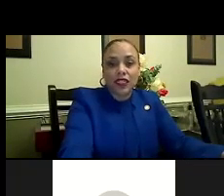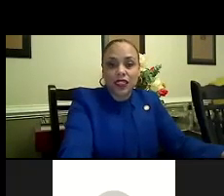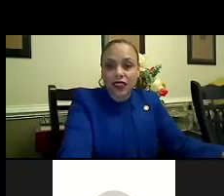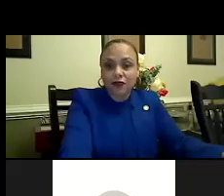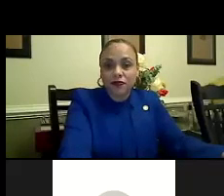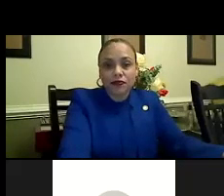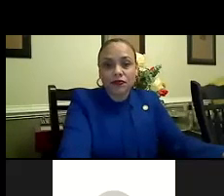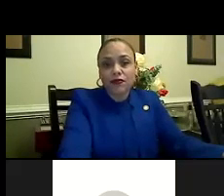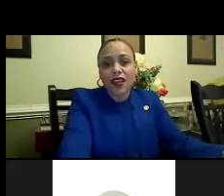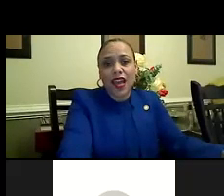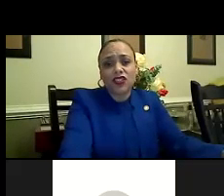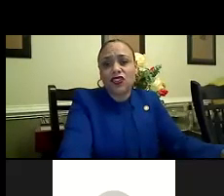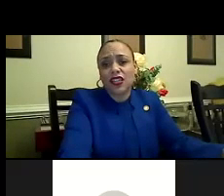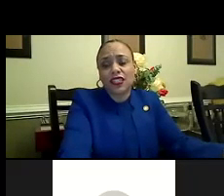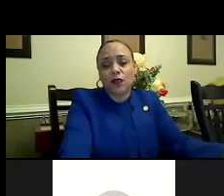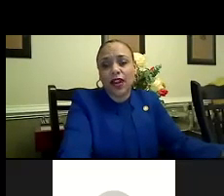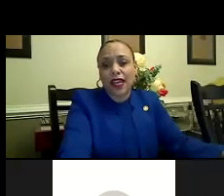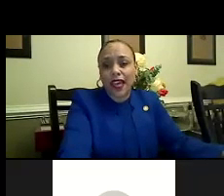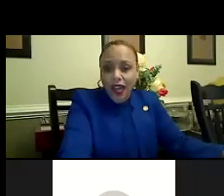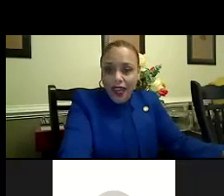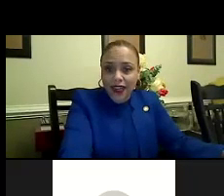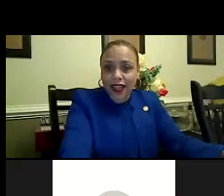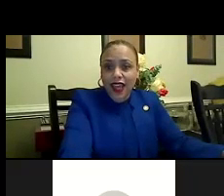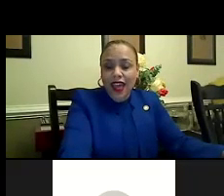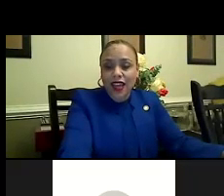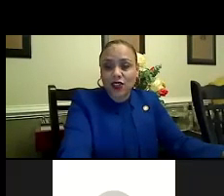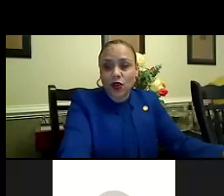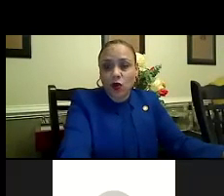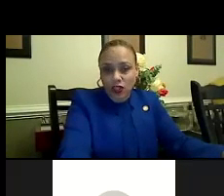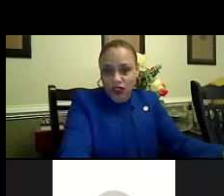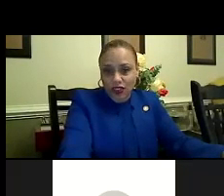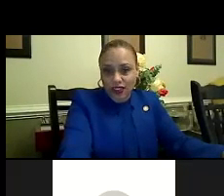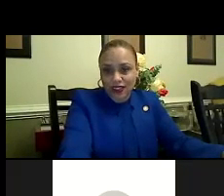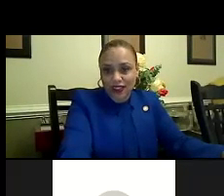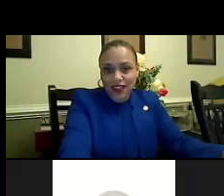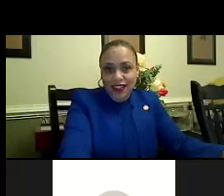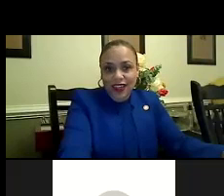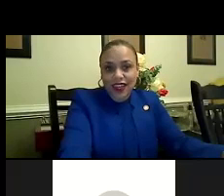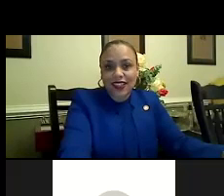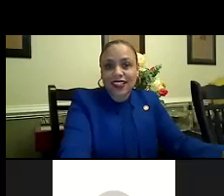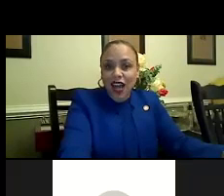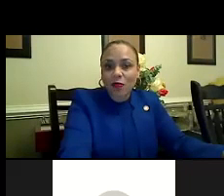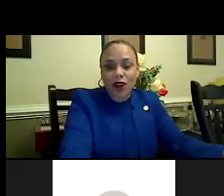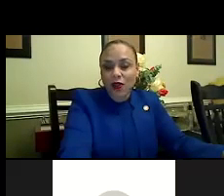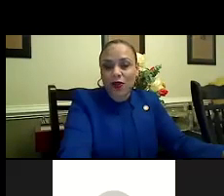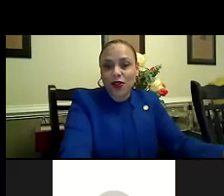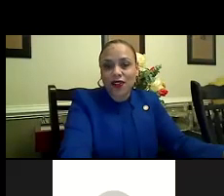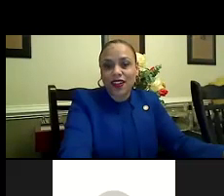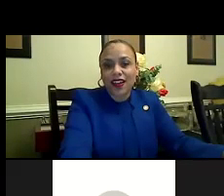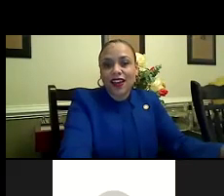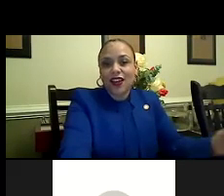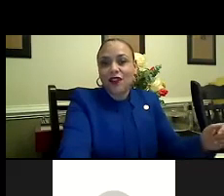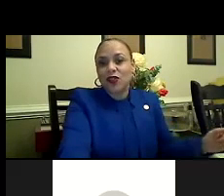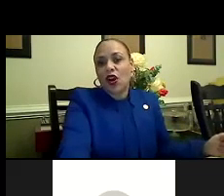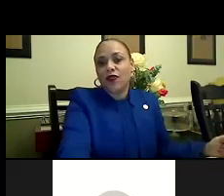to listen and, to the extent when I can, answer your questions. It is the top priority of